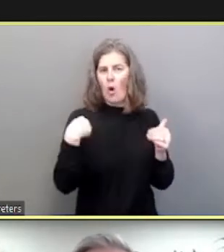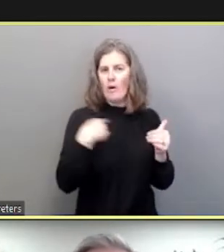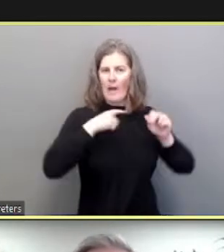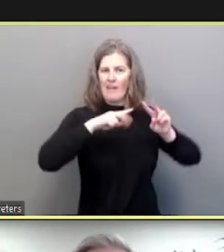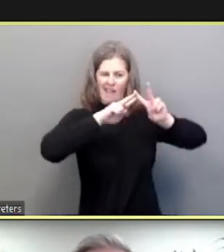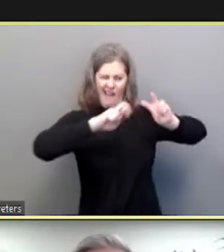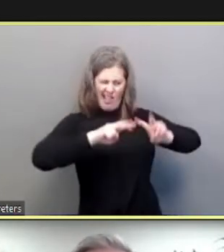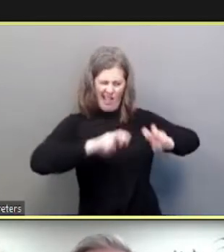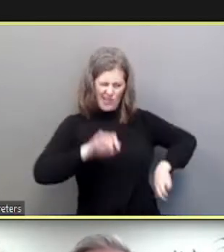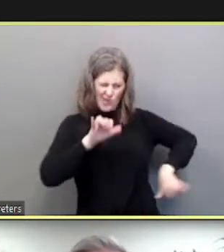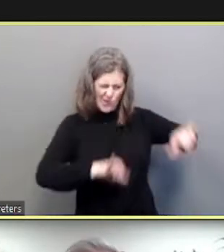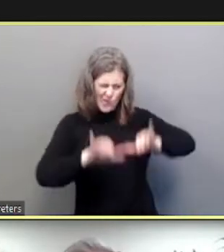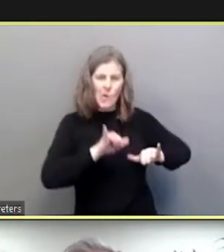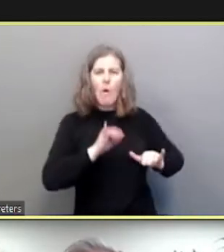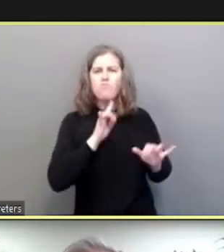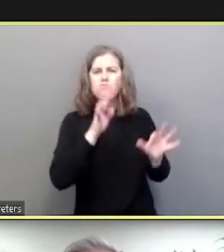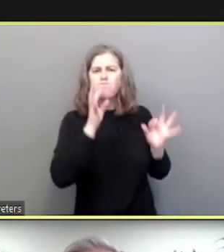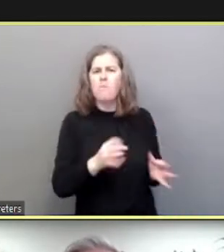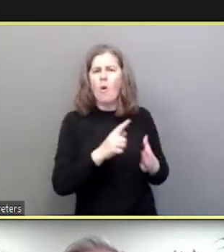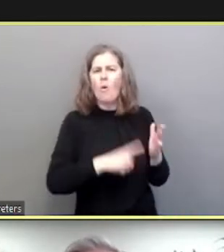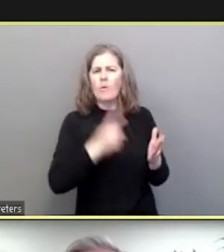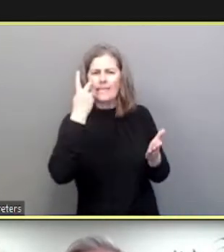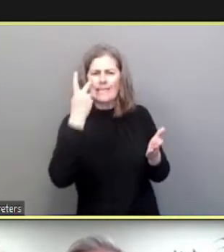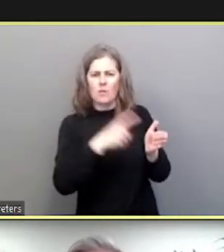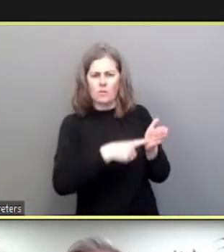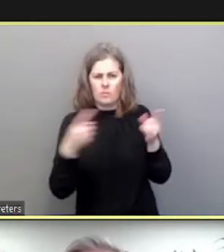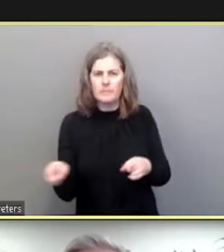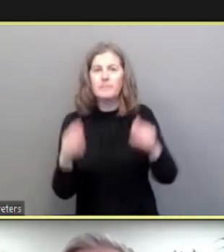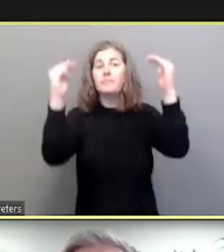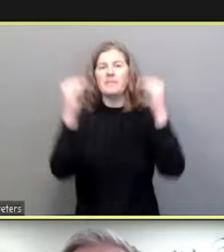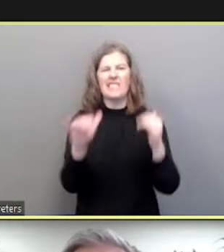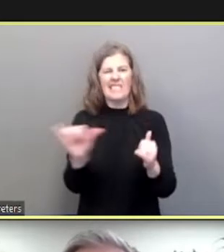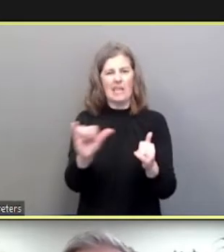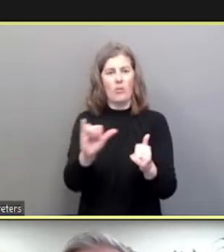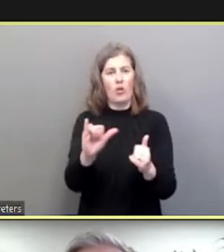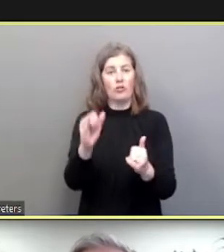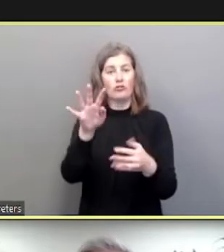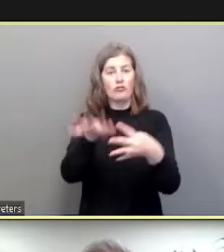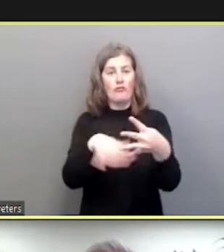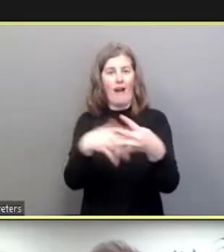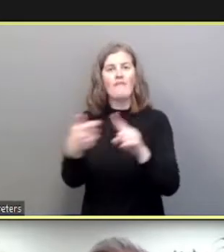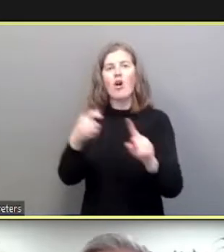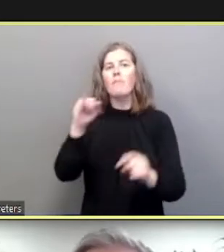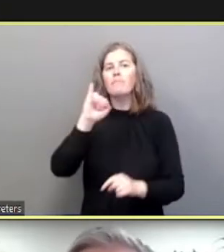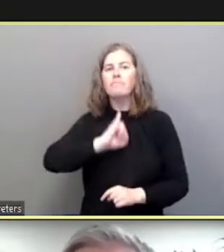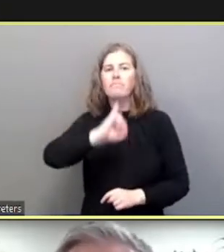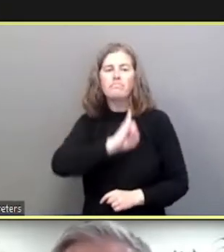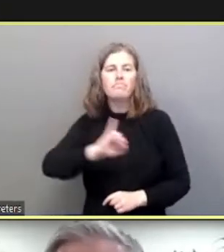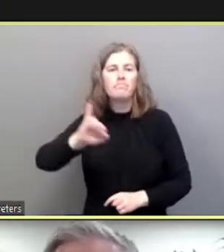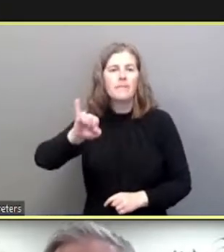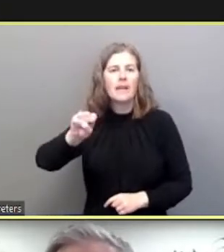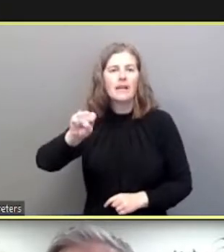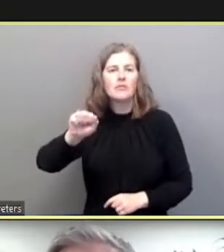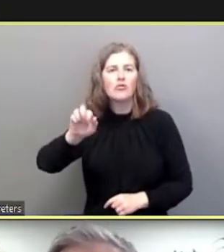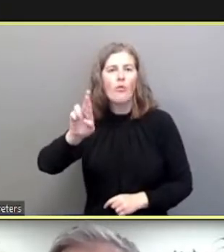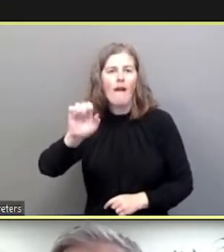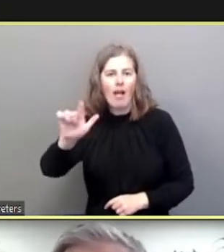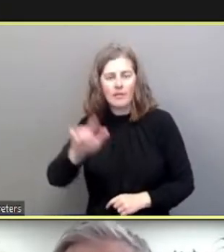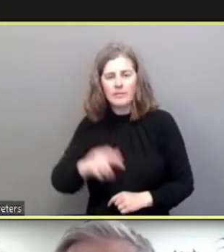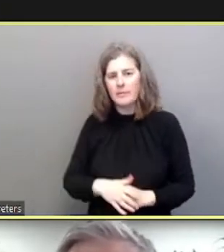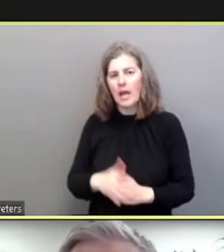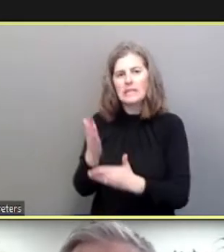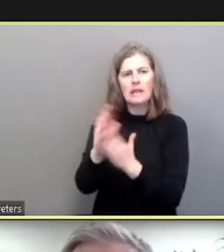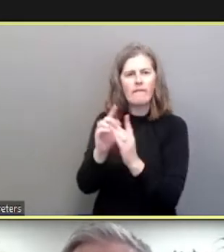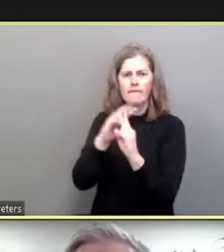it and reach these conclusions. This is kind of a similar graph from Israel. I had a couple very complicated New England Journal of